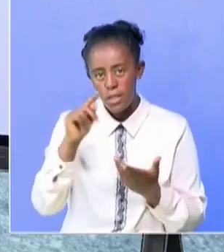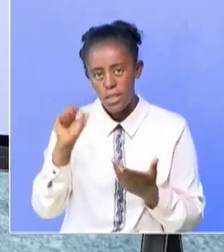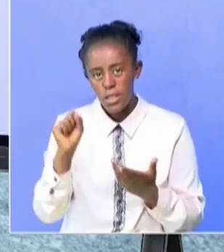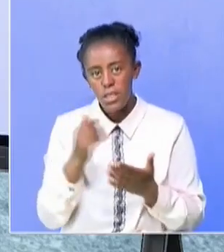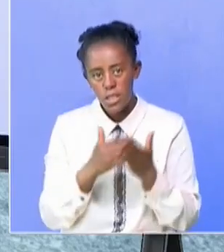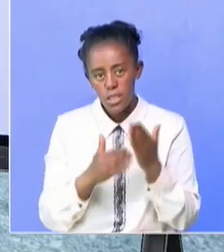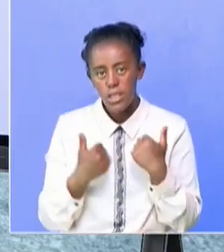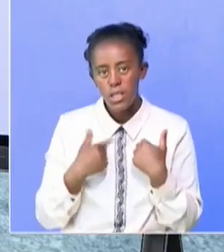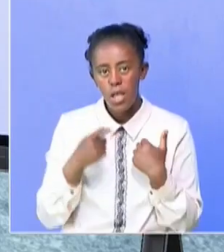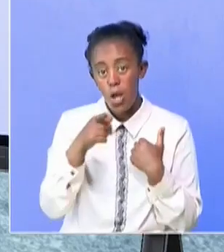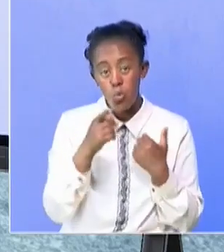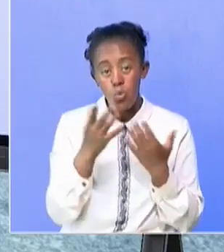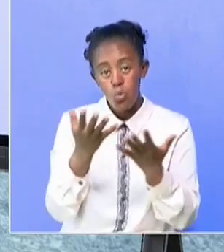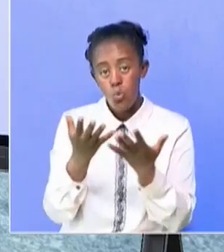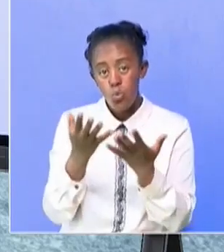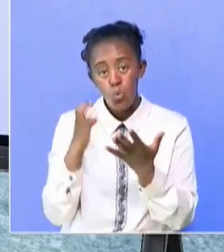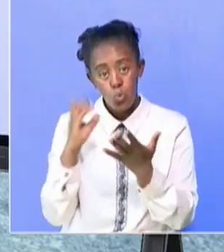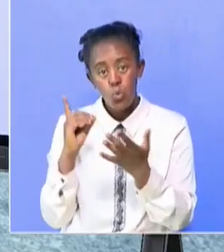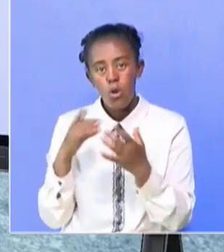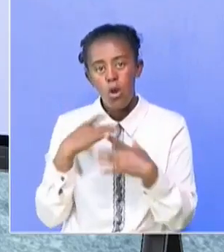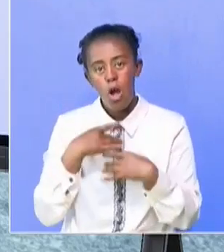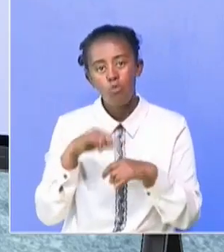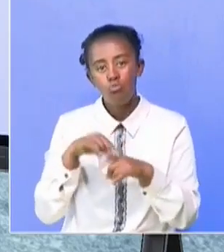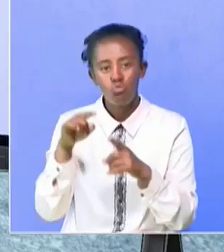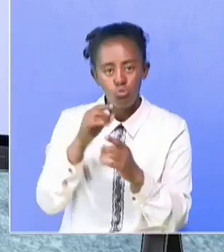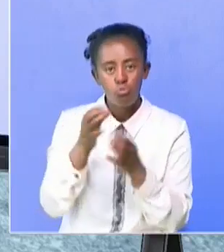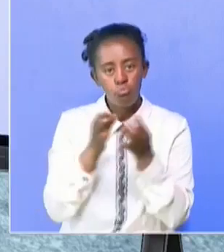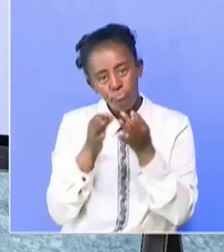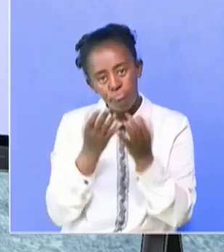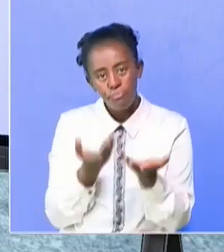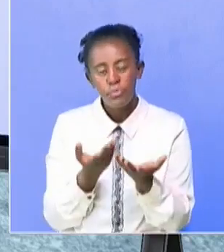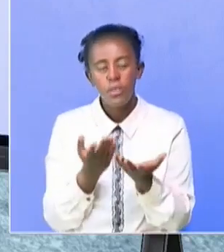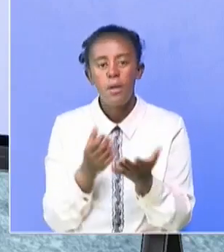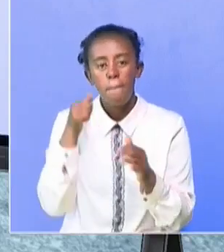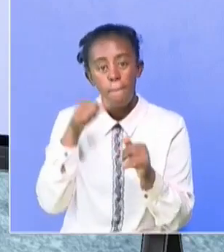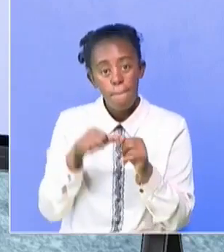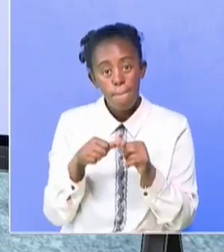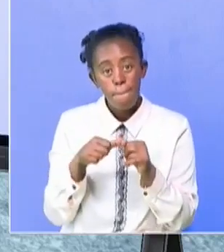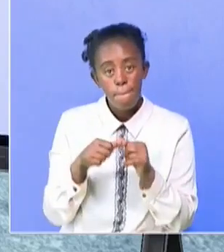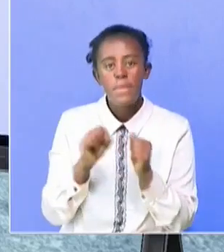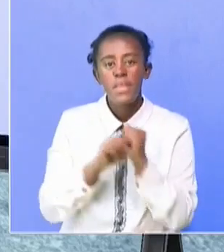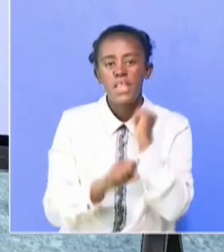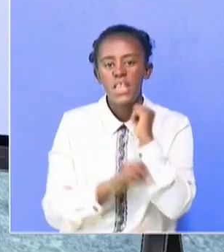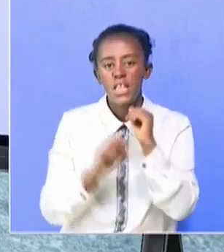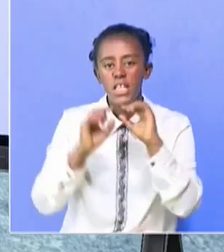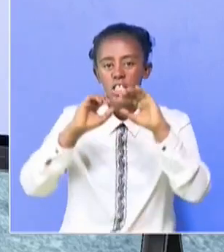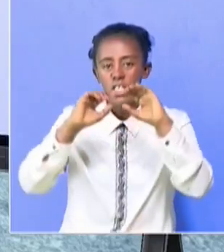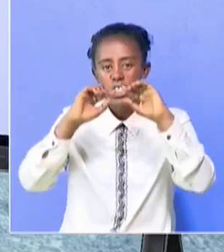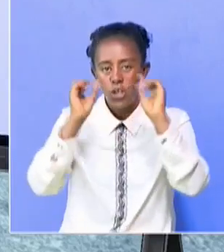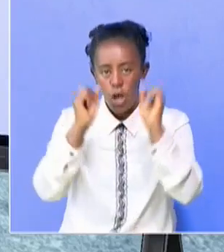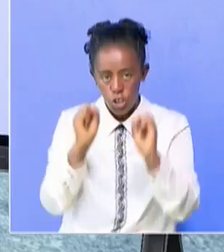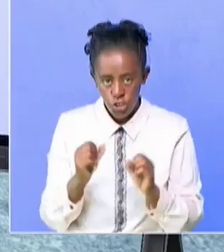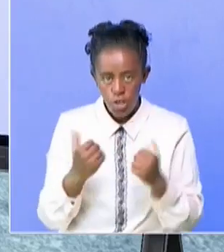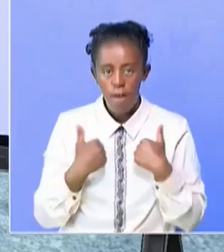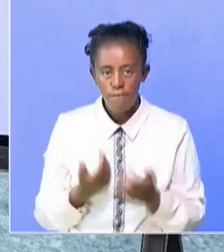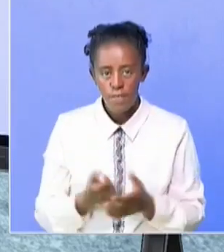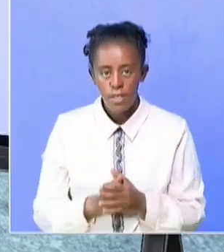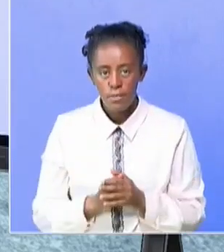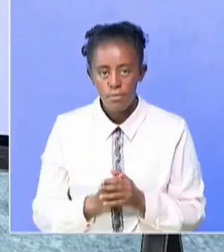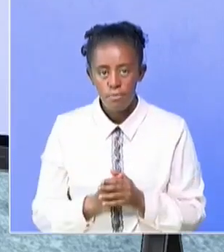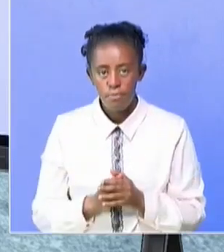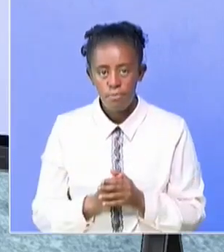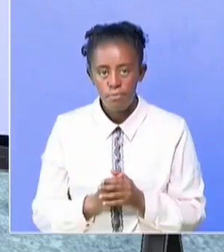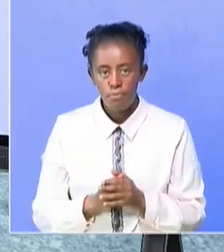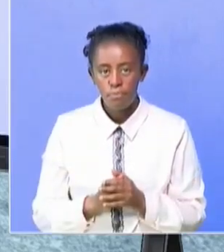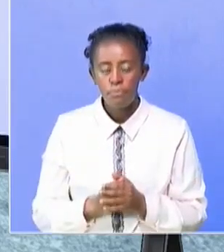familiar, and then you have to write your memo based on this structure. Good. Now let's go and